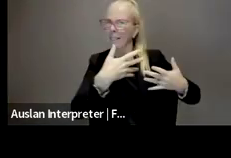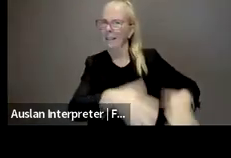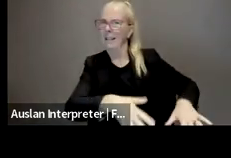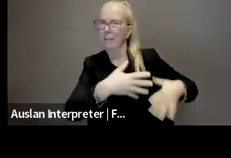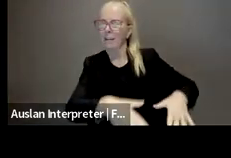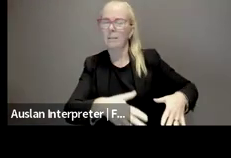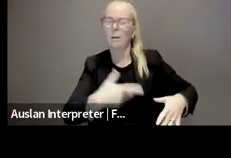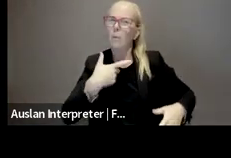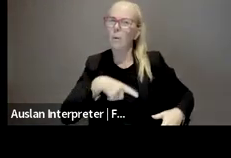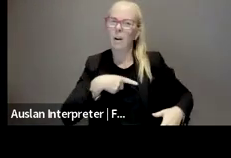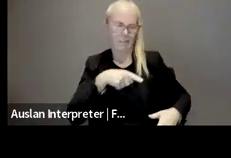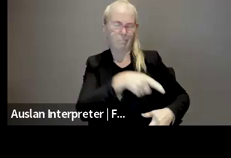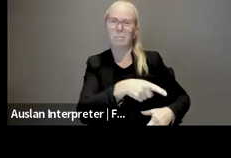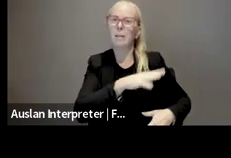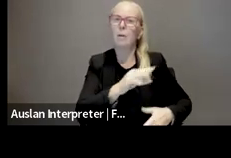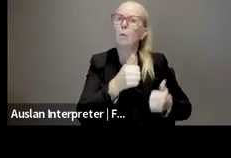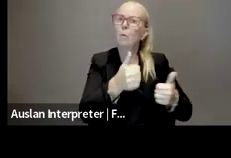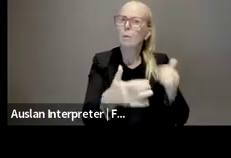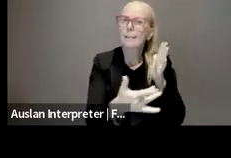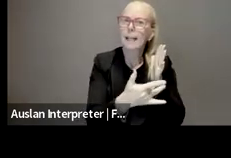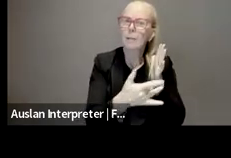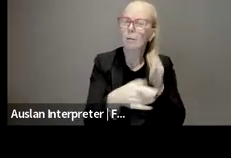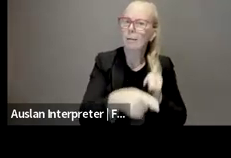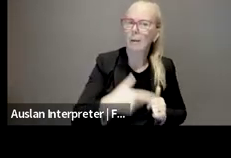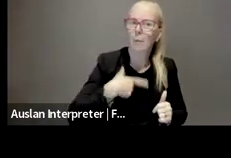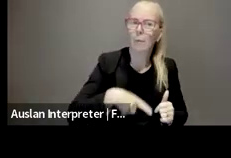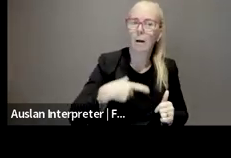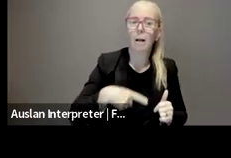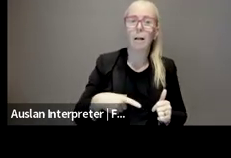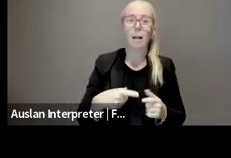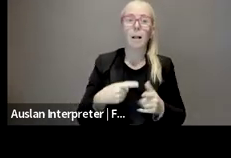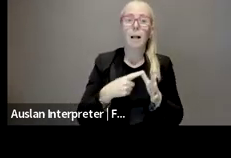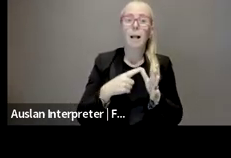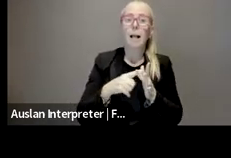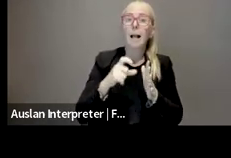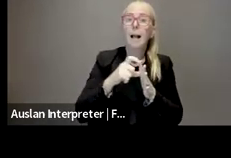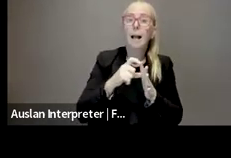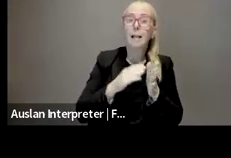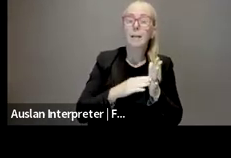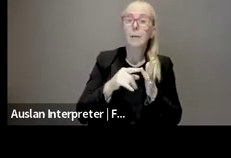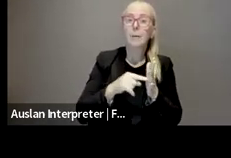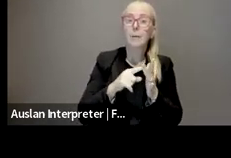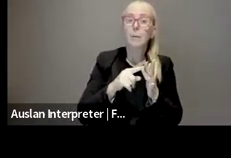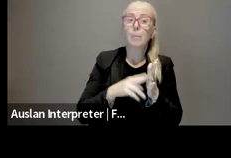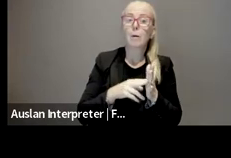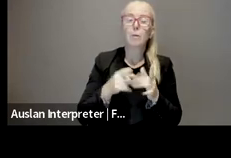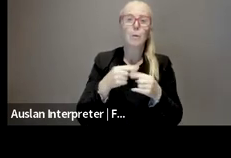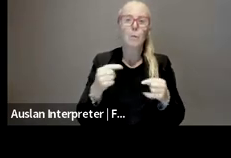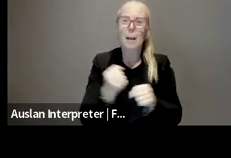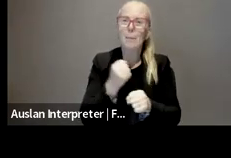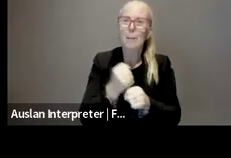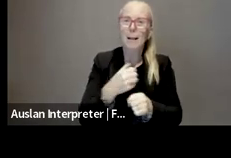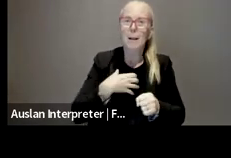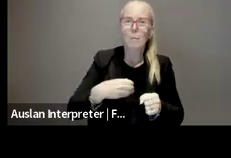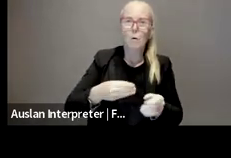at AidMotion, we are making a more mobile walker that moves like a shopping trolley and has innovative 3D